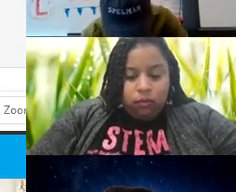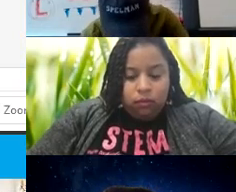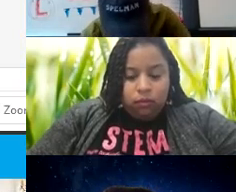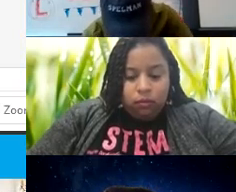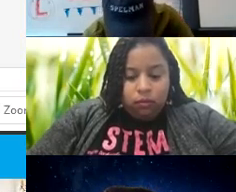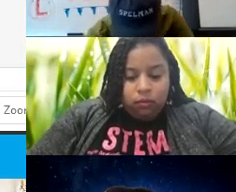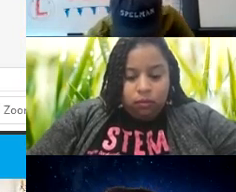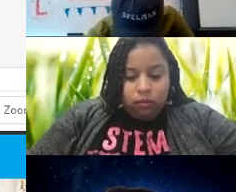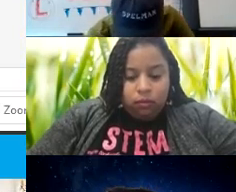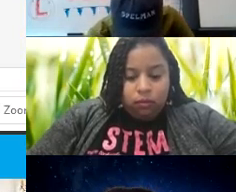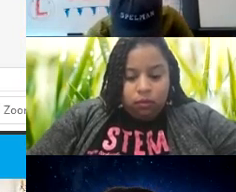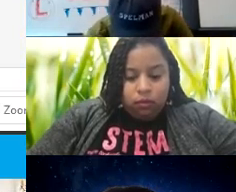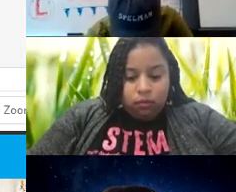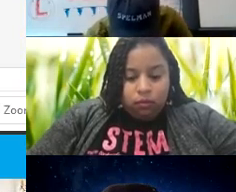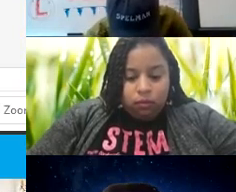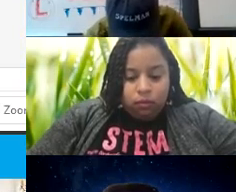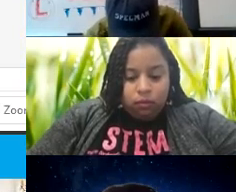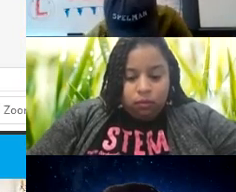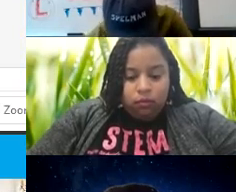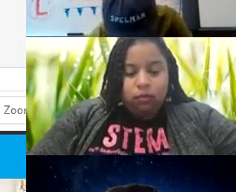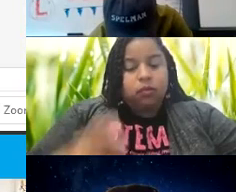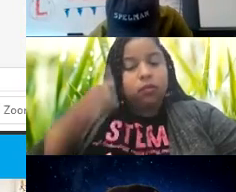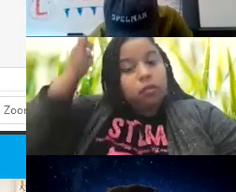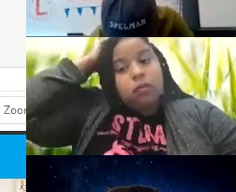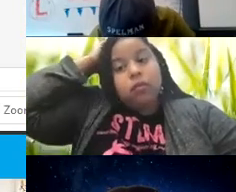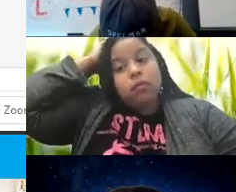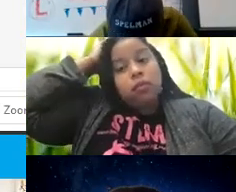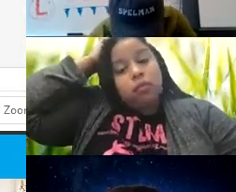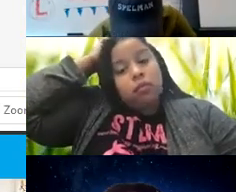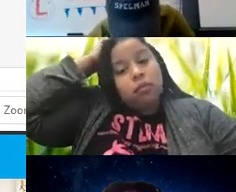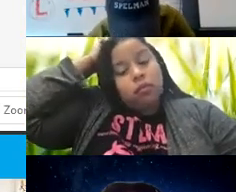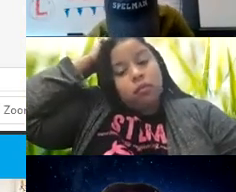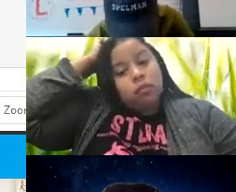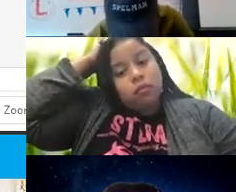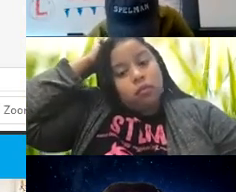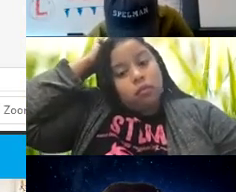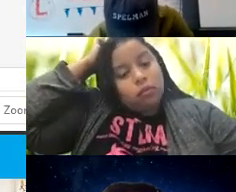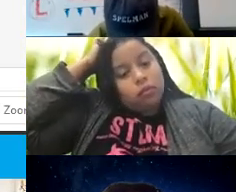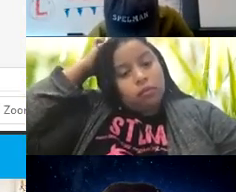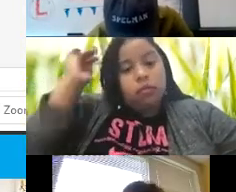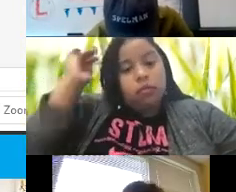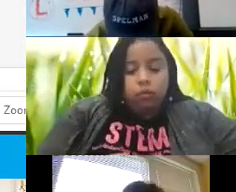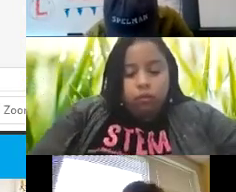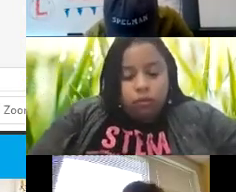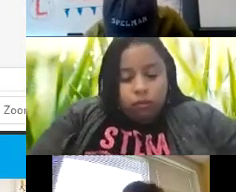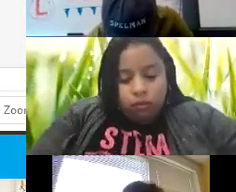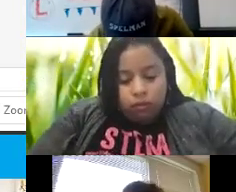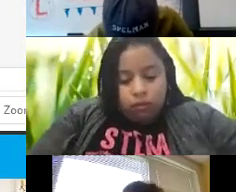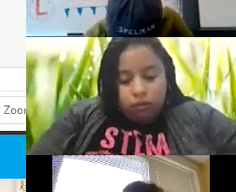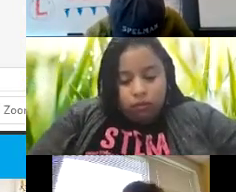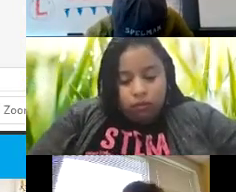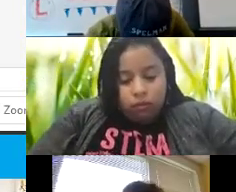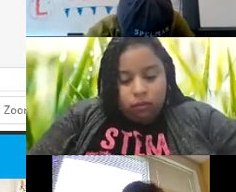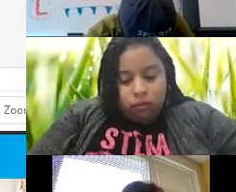I met with her the other day. That is trying to start to grow before the school year is out. So I'm glad that she's back